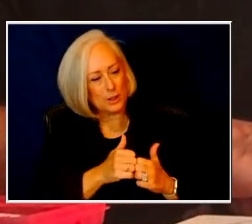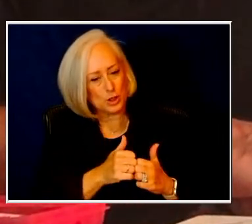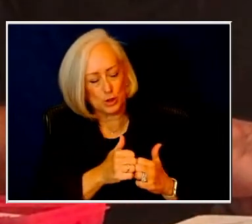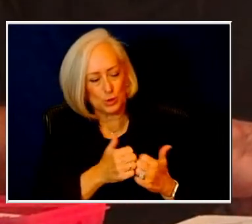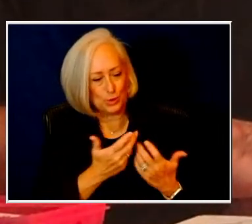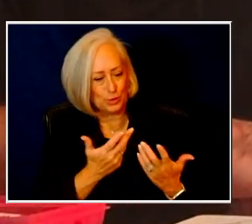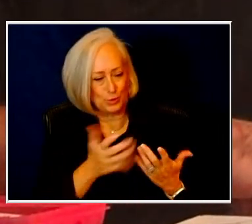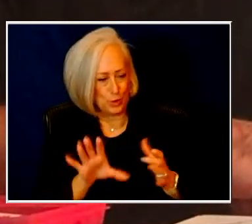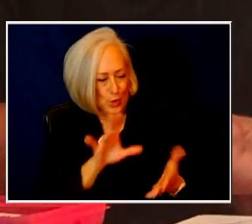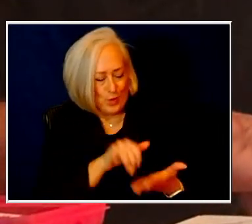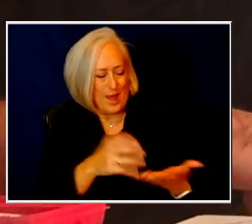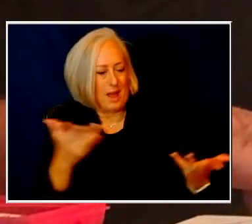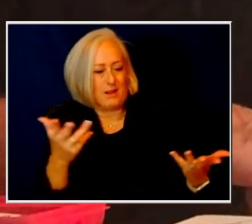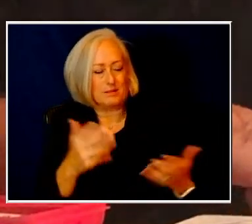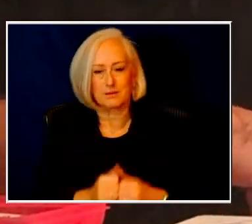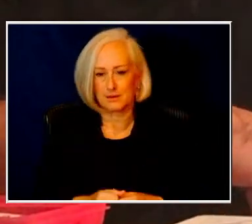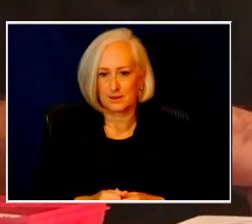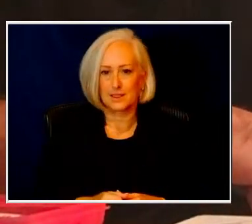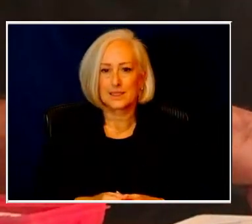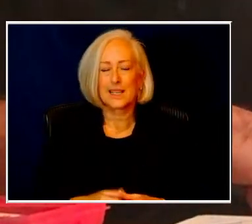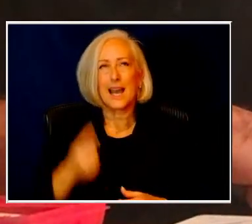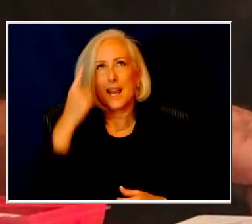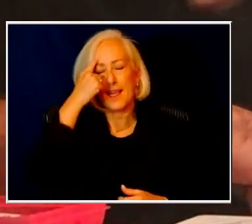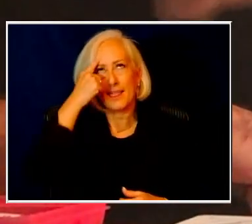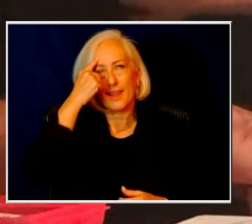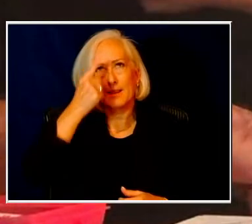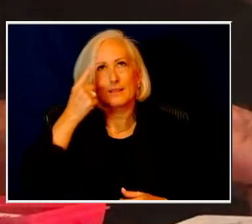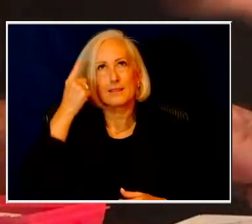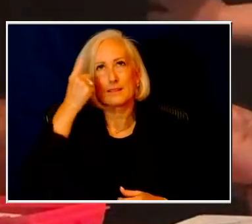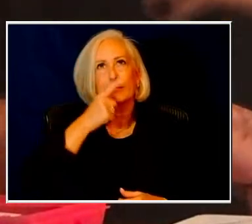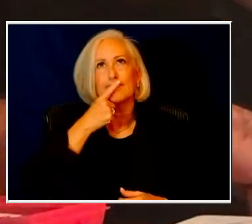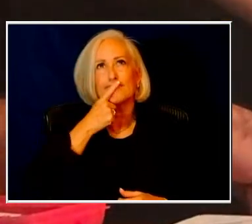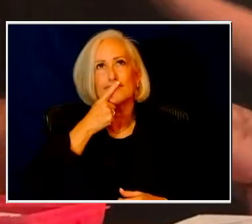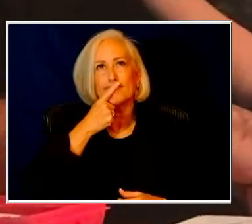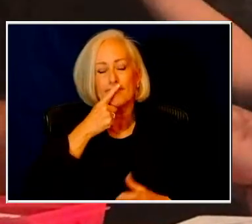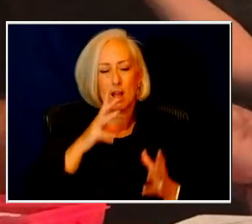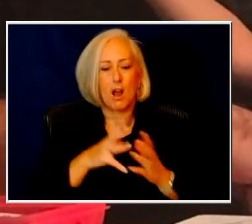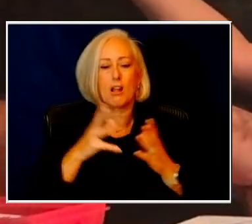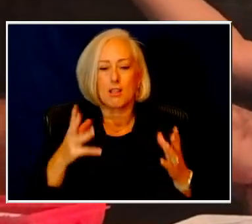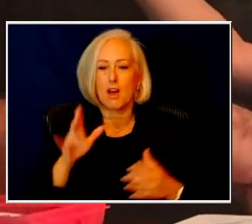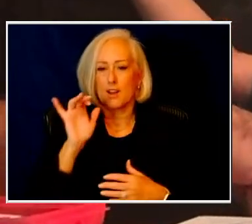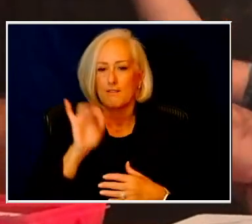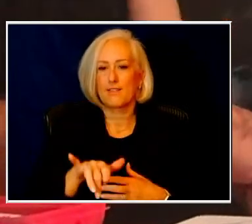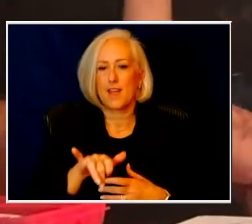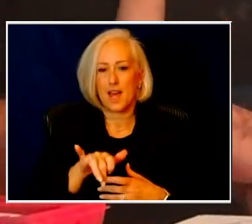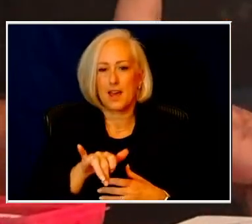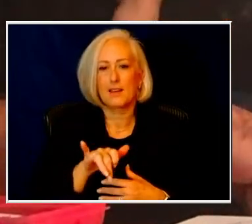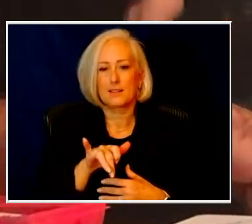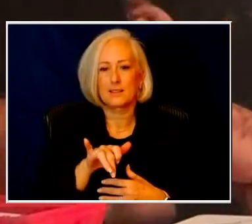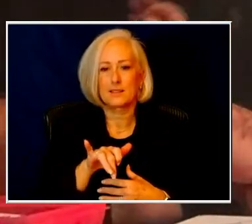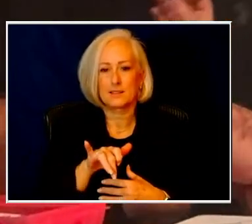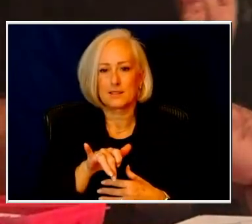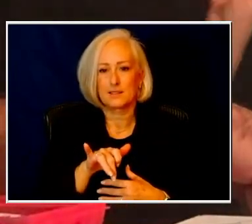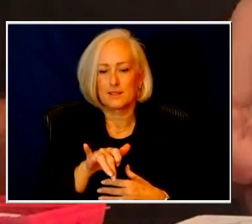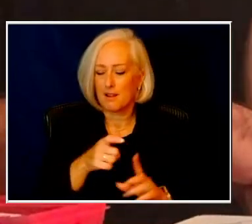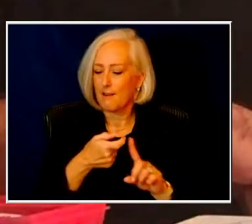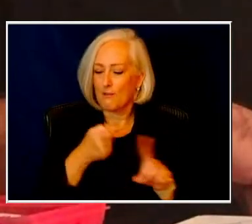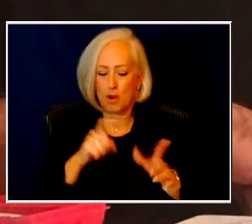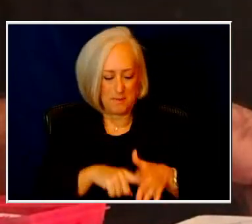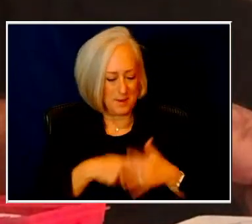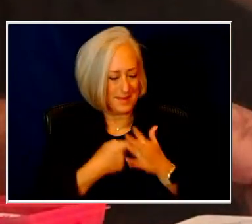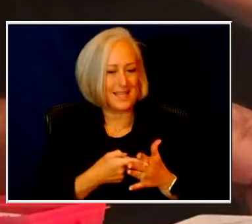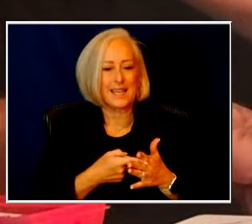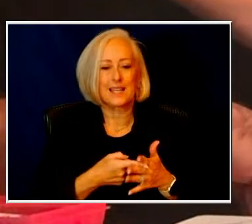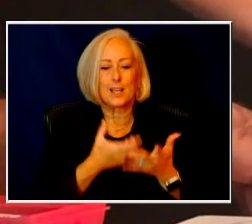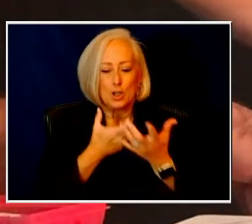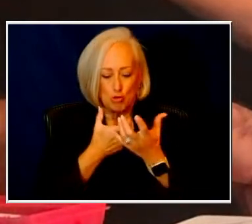do it? And I think a big part of it is, we, from the very beginning, we trusted our